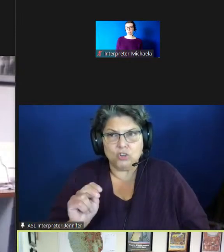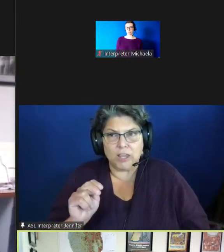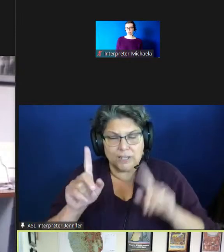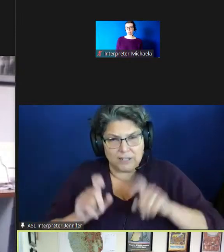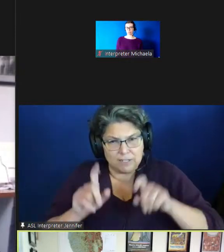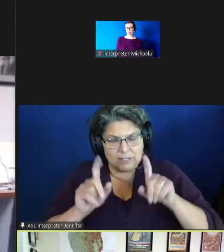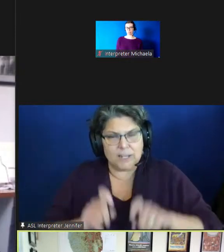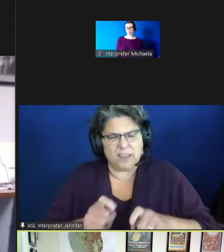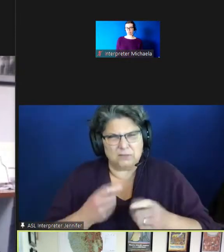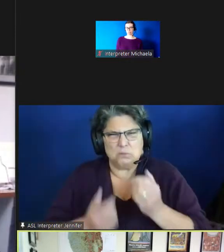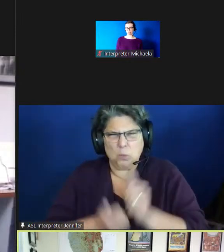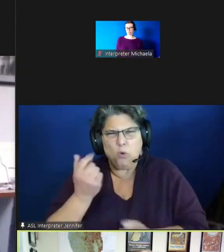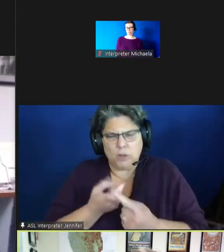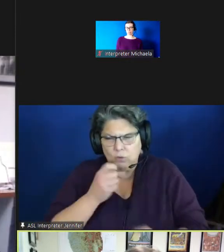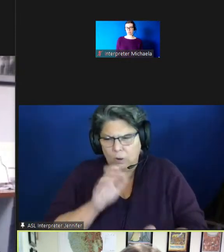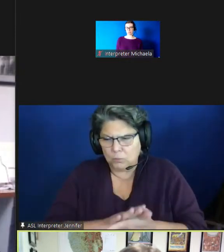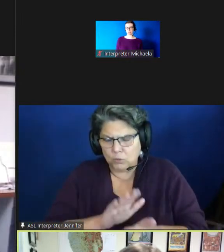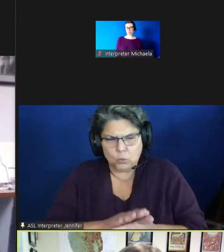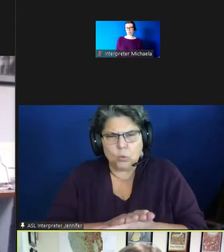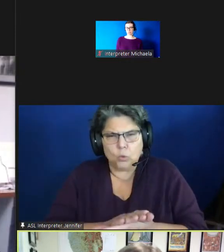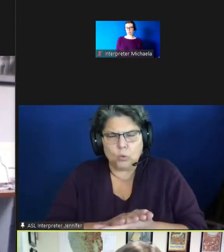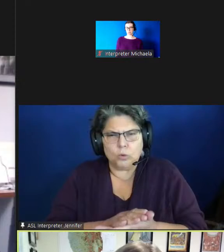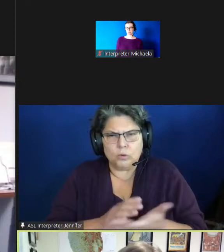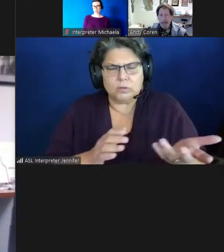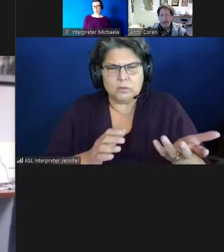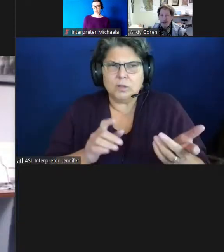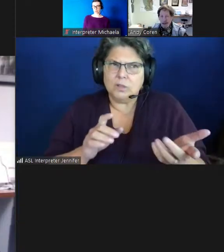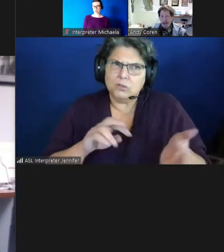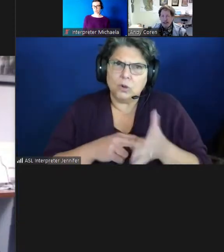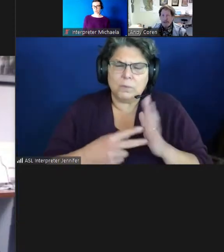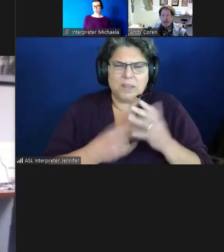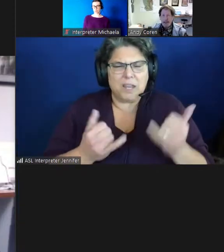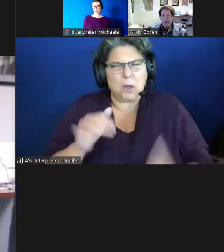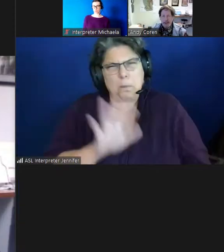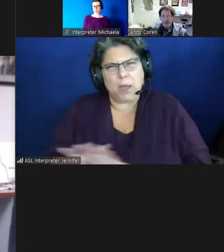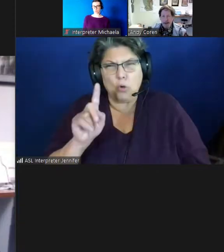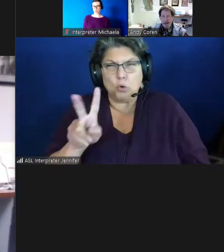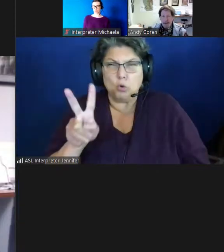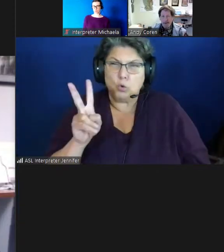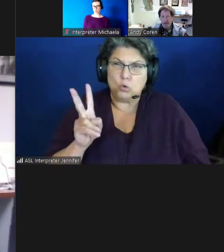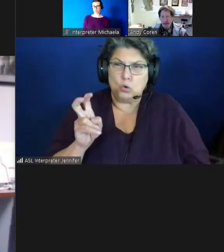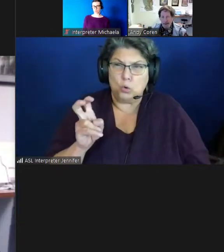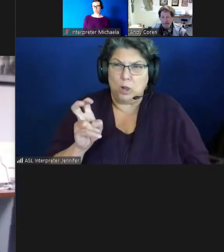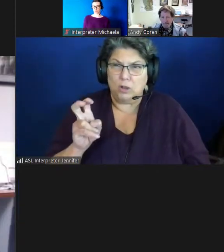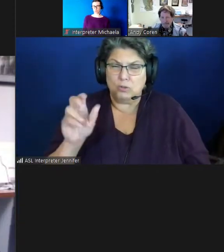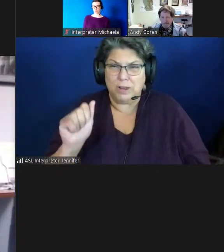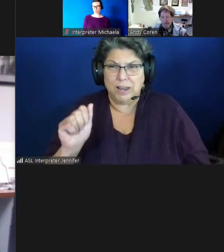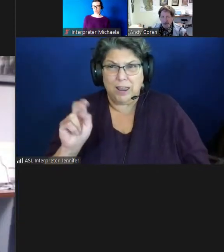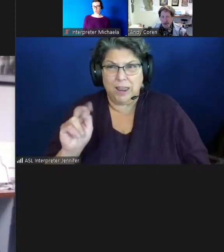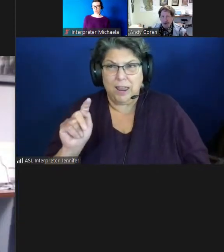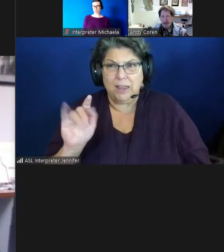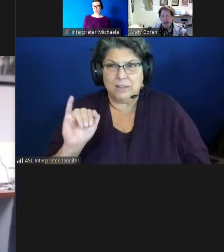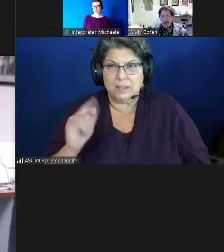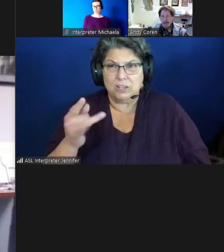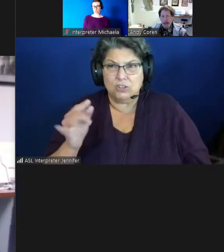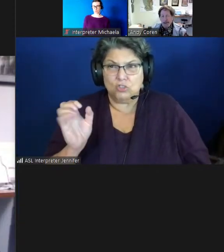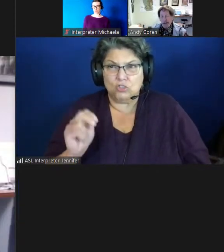another 160. We're about 200 antigen tests that are positive.